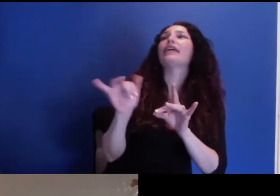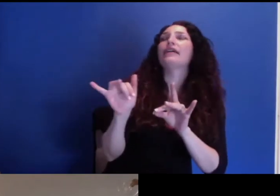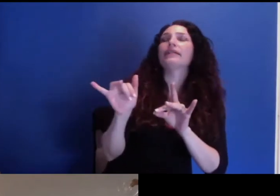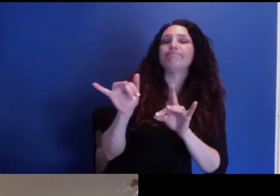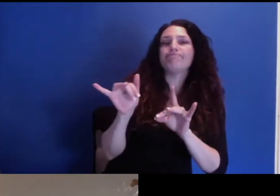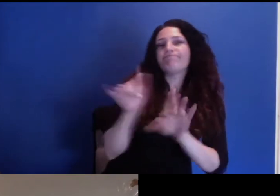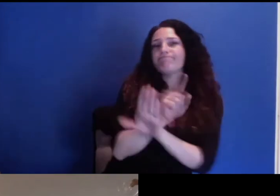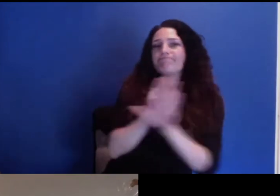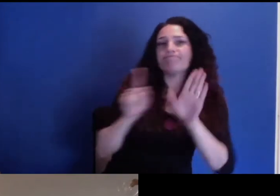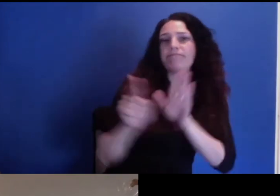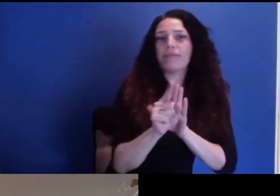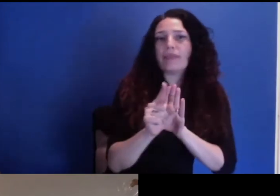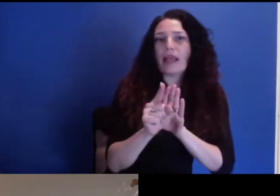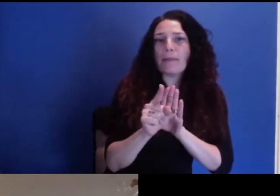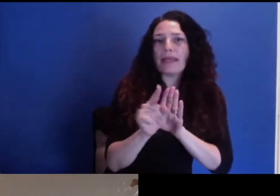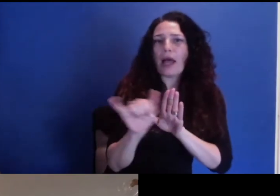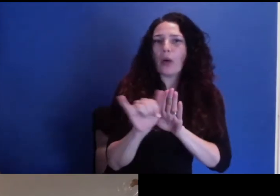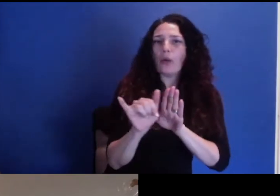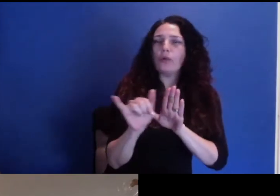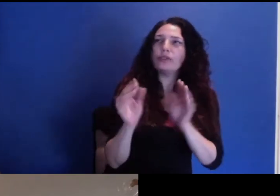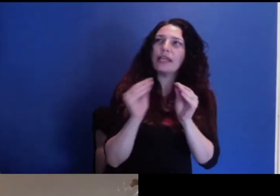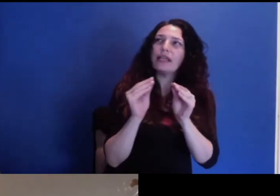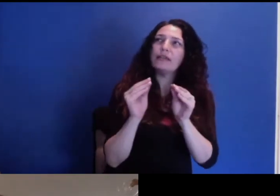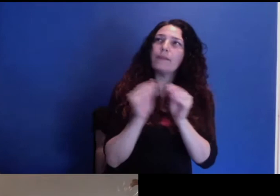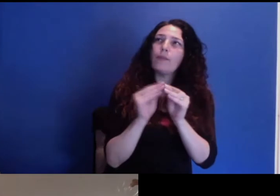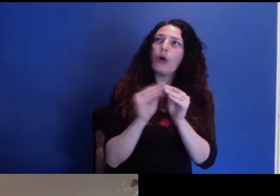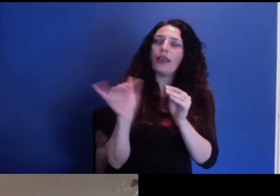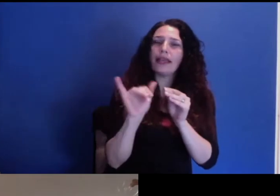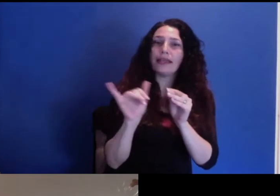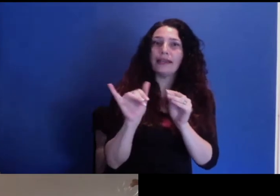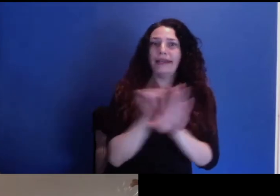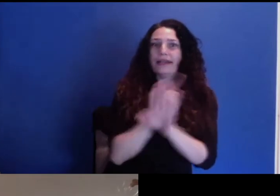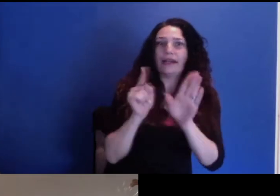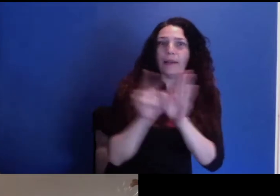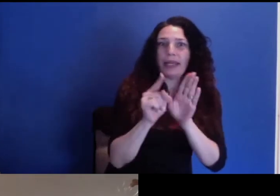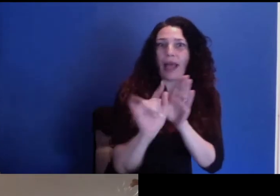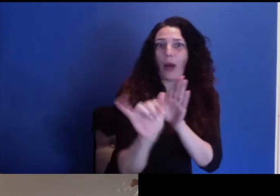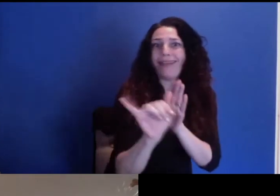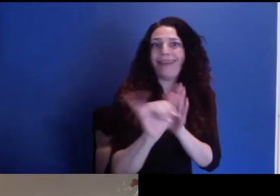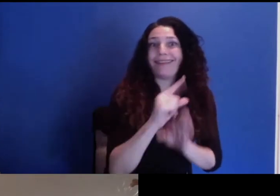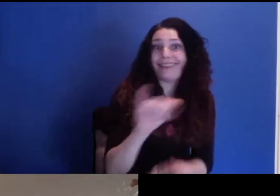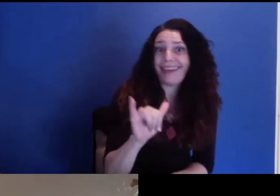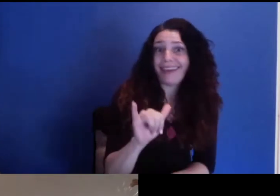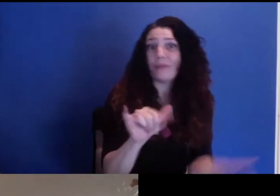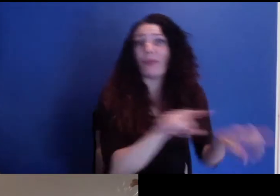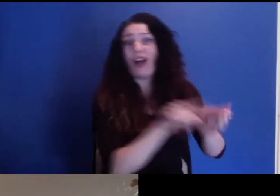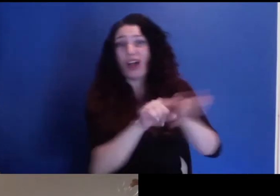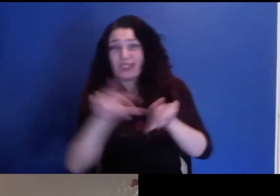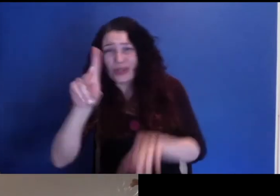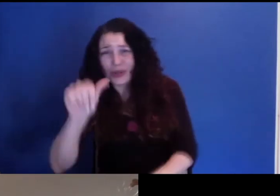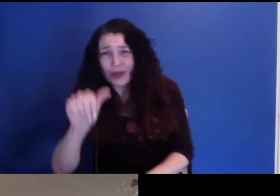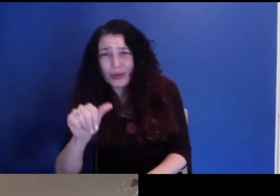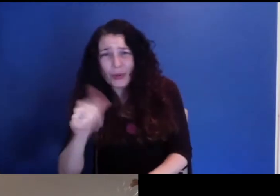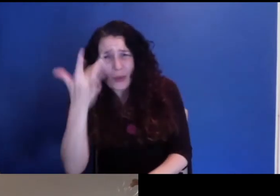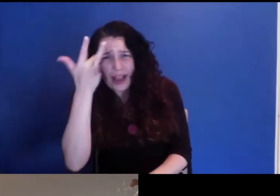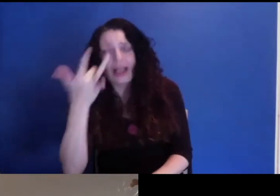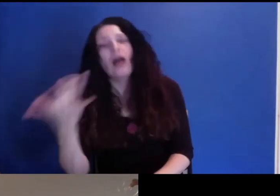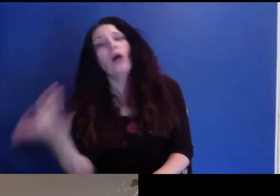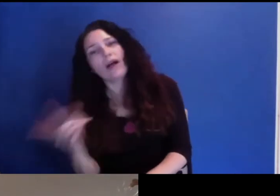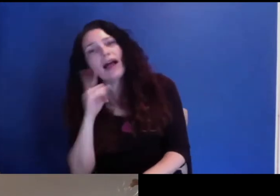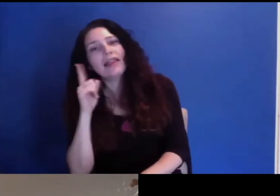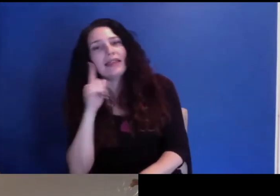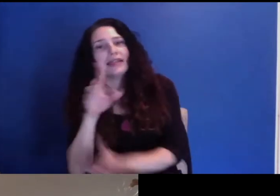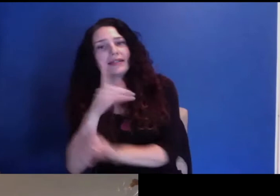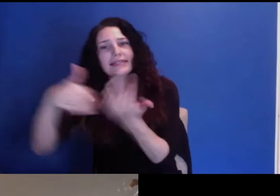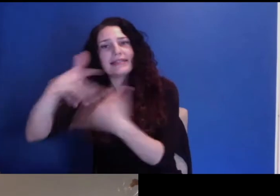you to do the first and harder for the second? Because I honestly think that society treats gay people better than they treat disabled people. I think that there's been